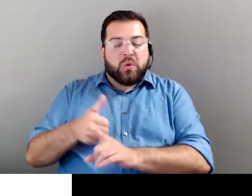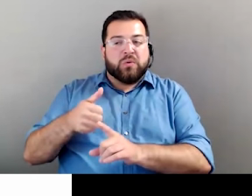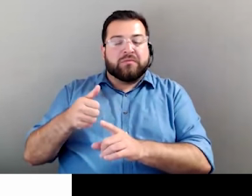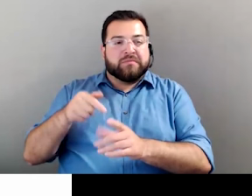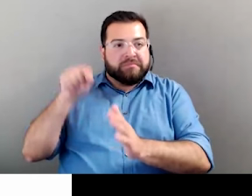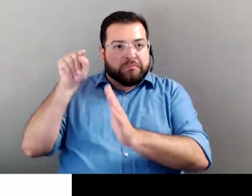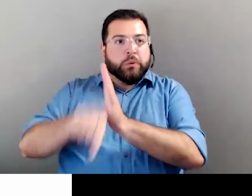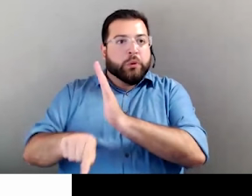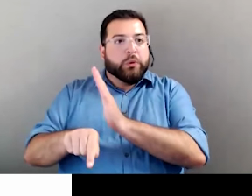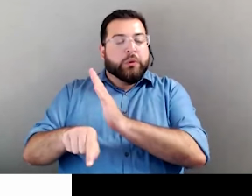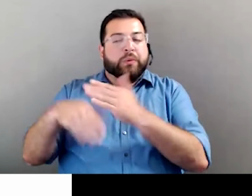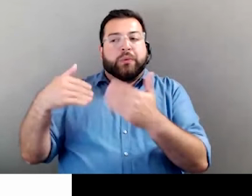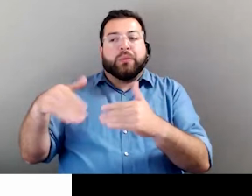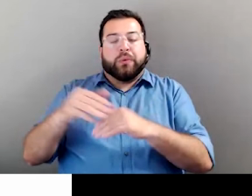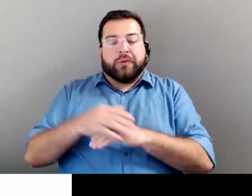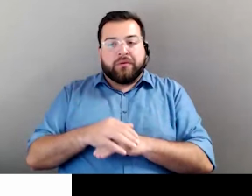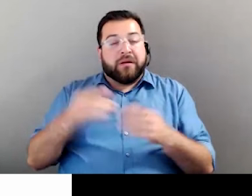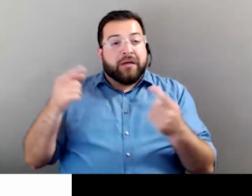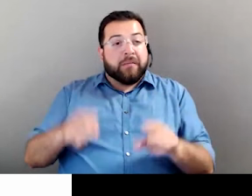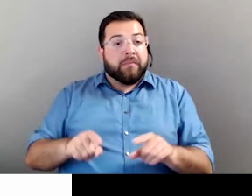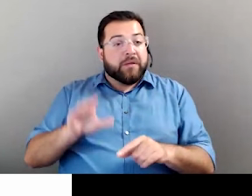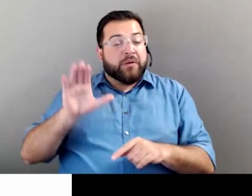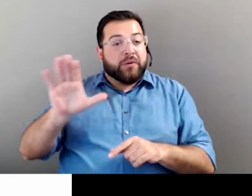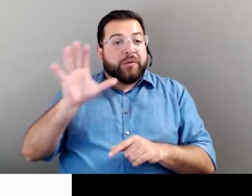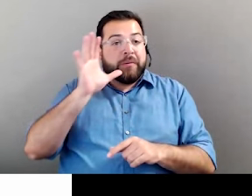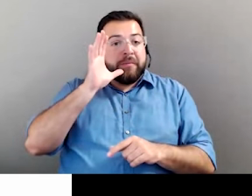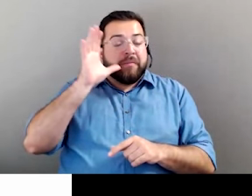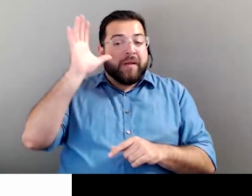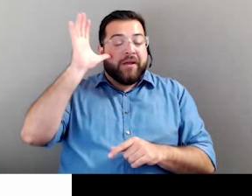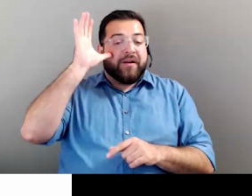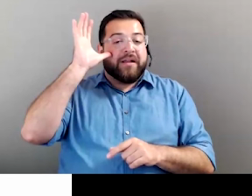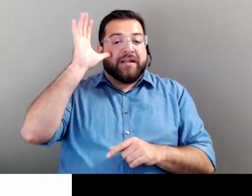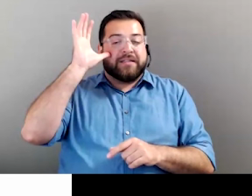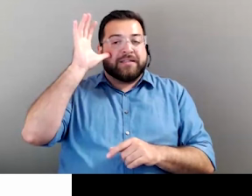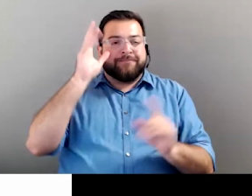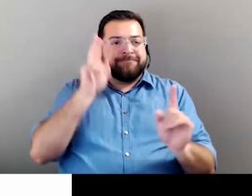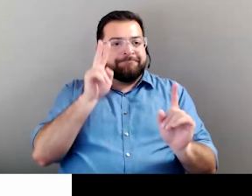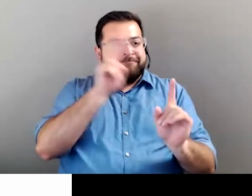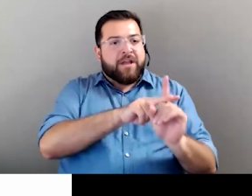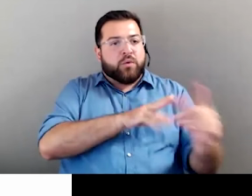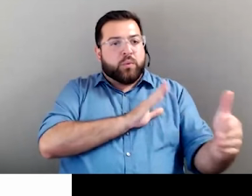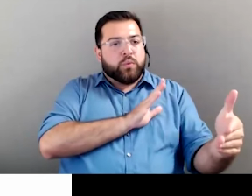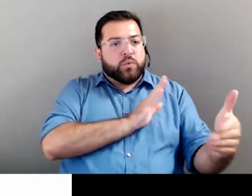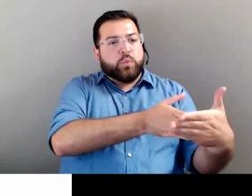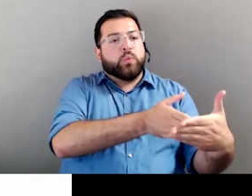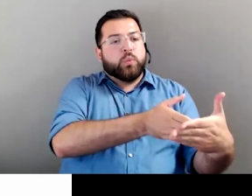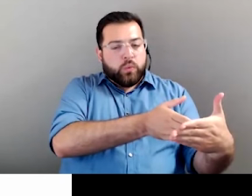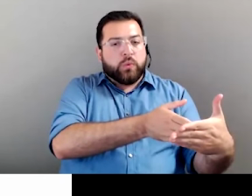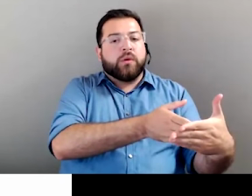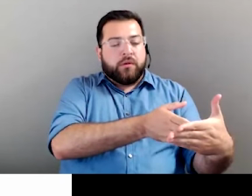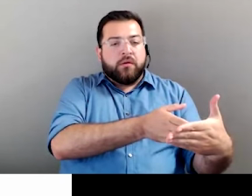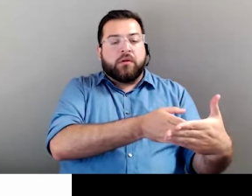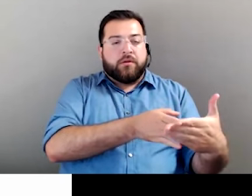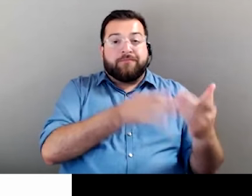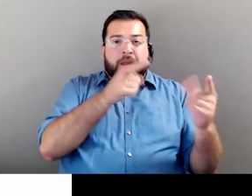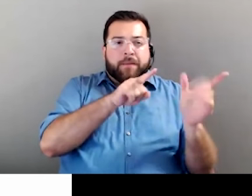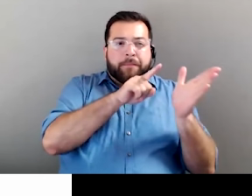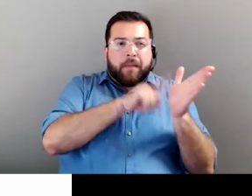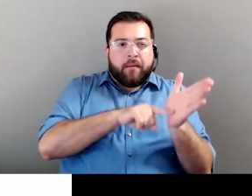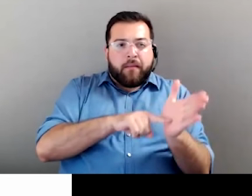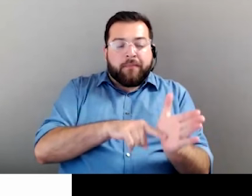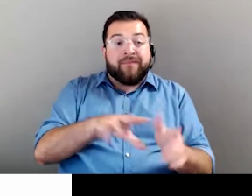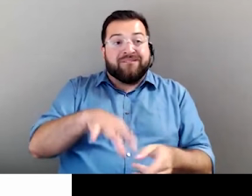so what happened was her parents, filed a lawsuit and they discovered that